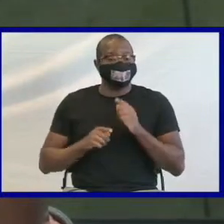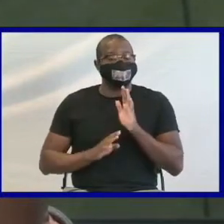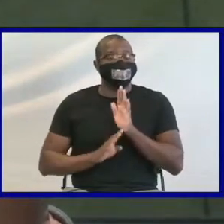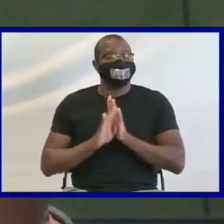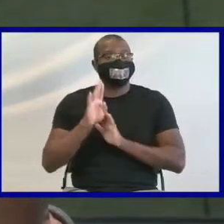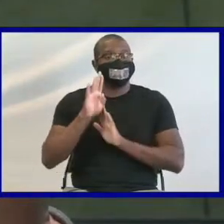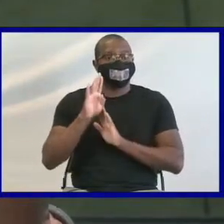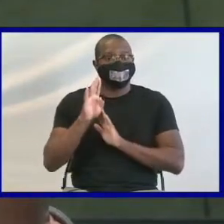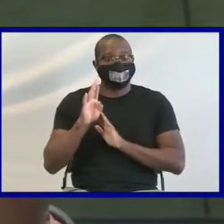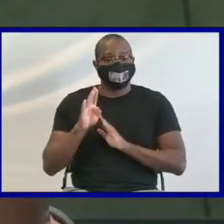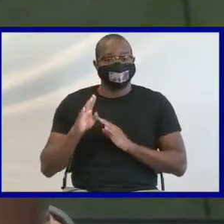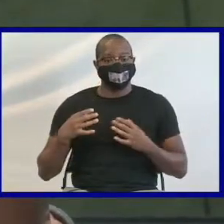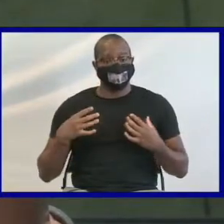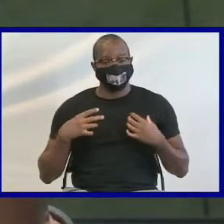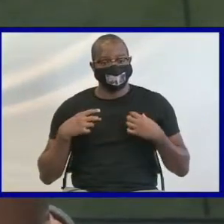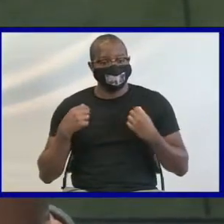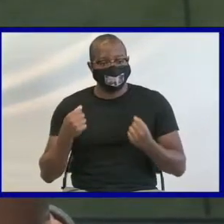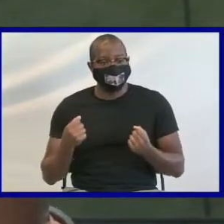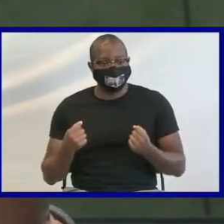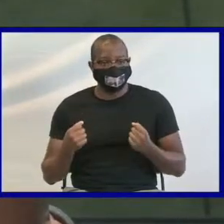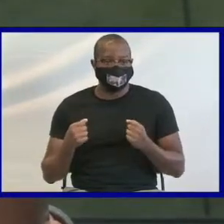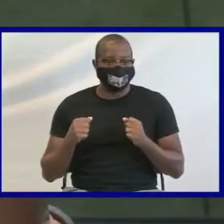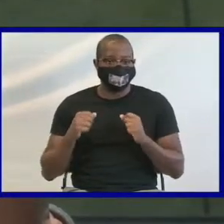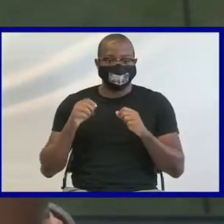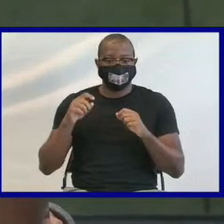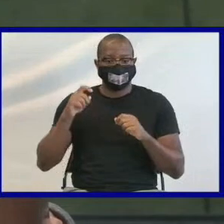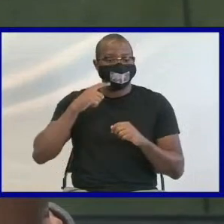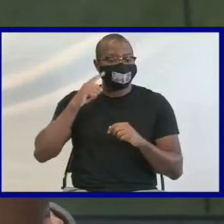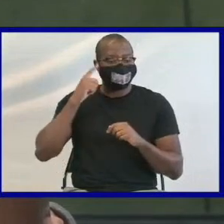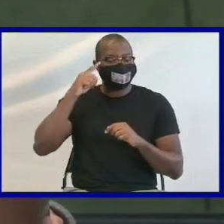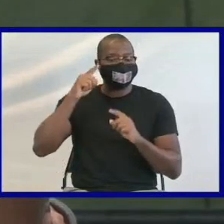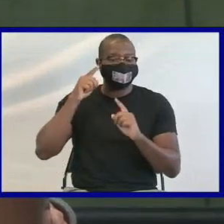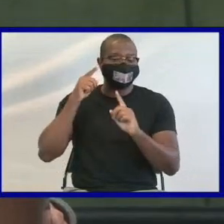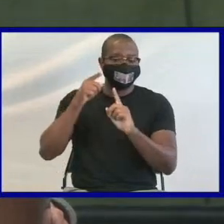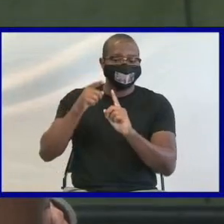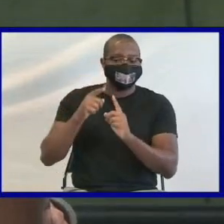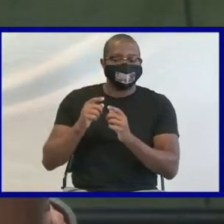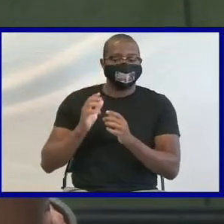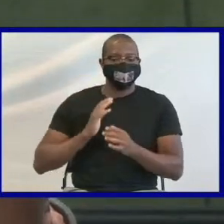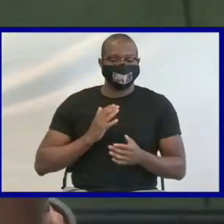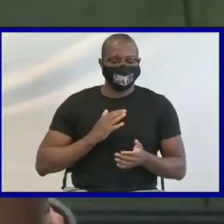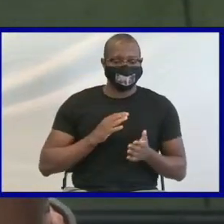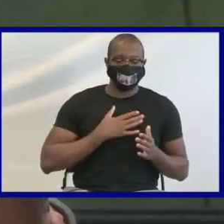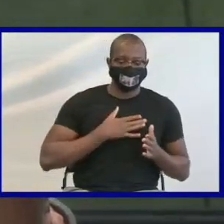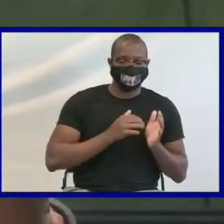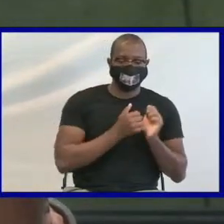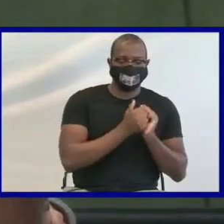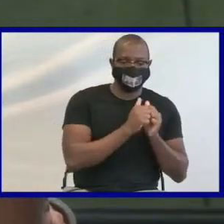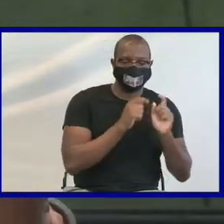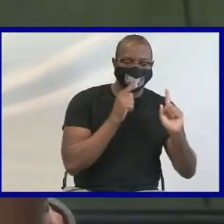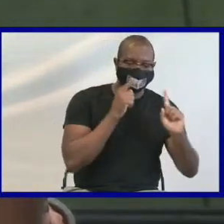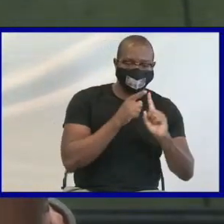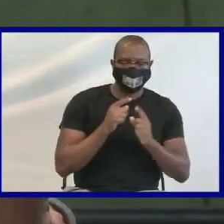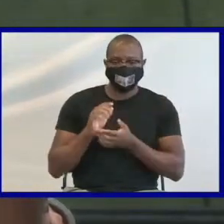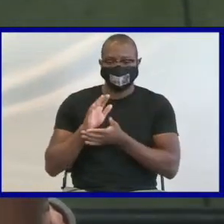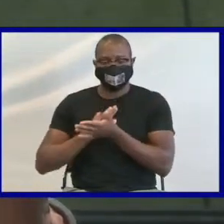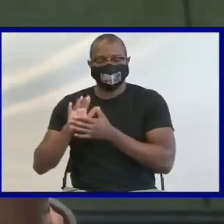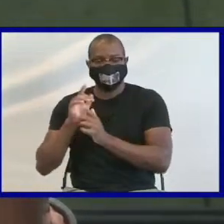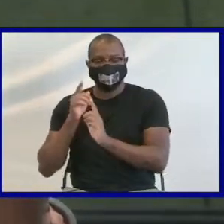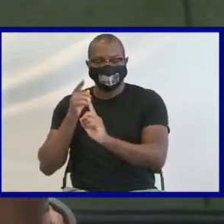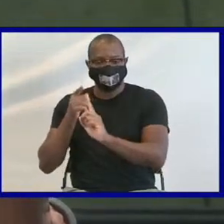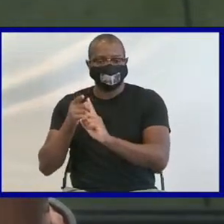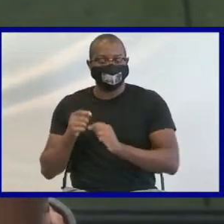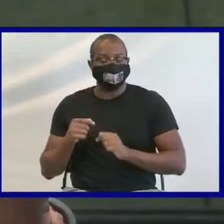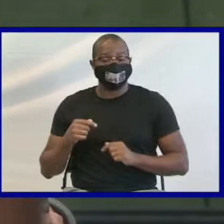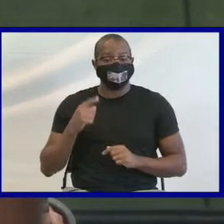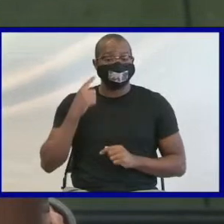the self-confidence and drive necessary to pursue and accomplish my athletic and academic aspirations. I certainly would